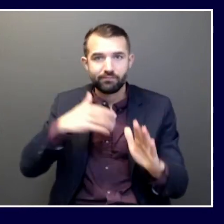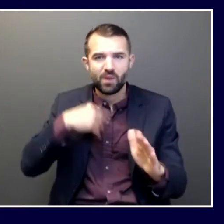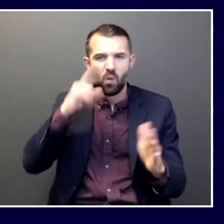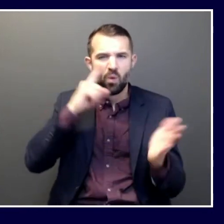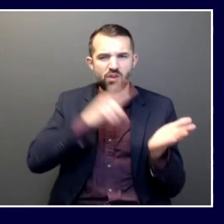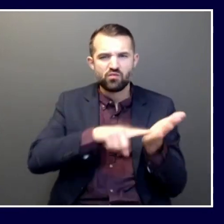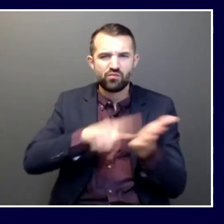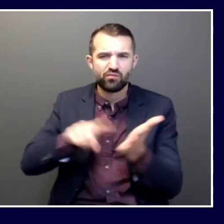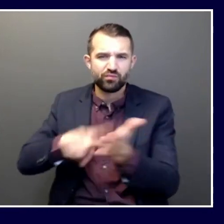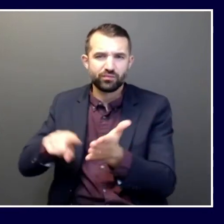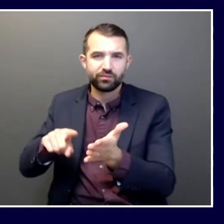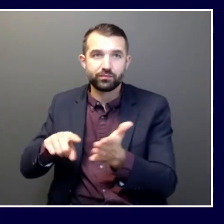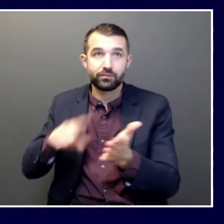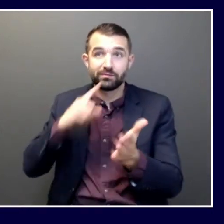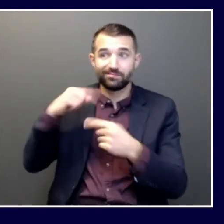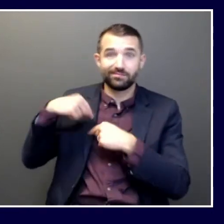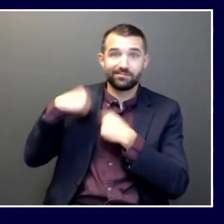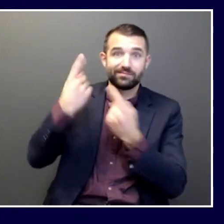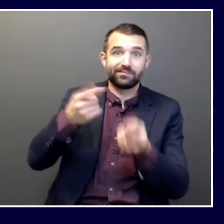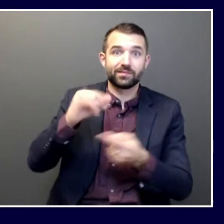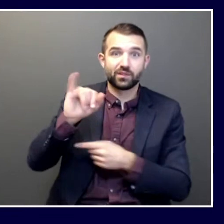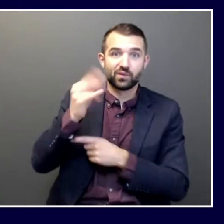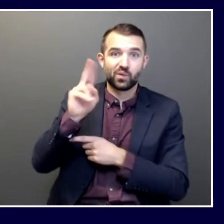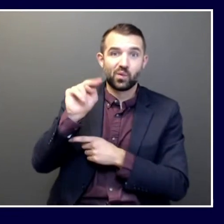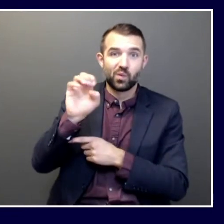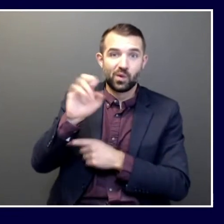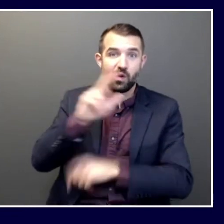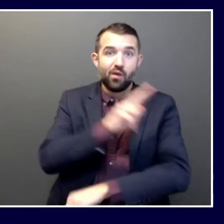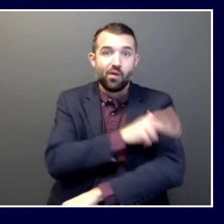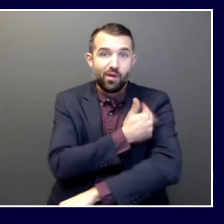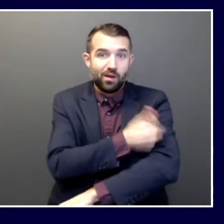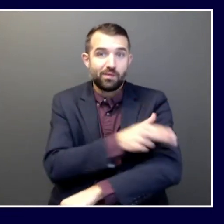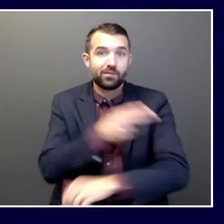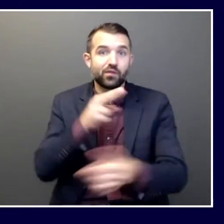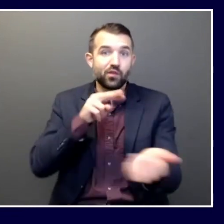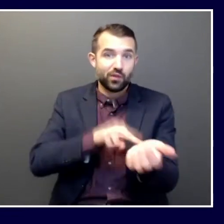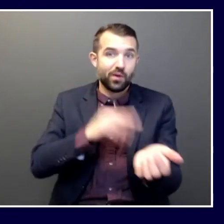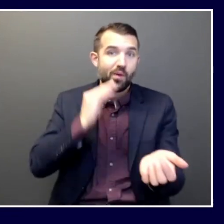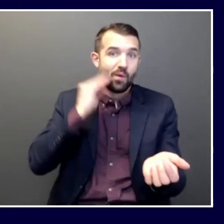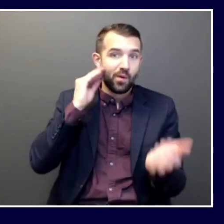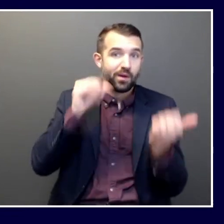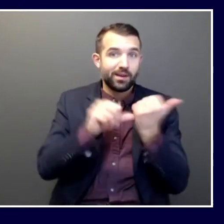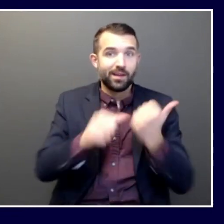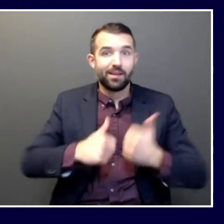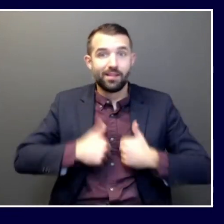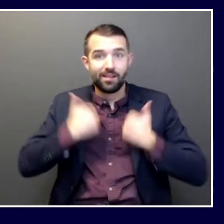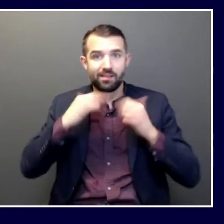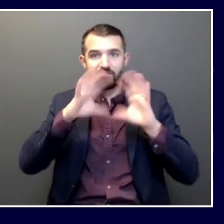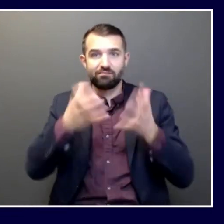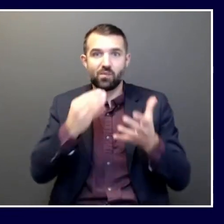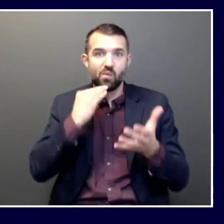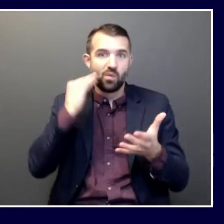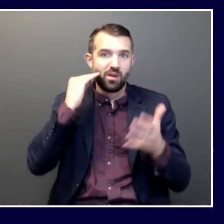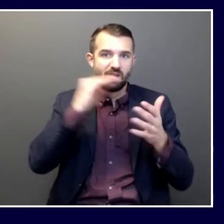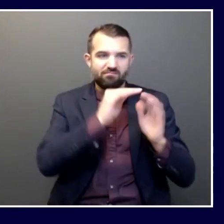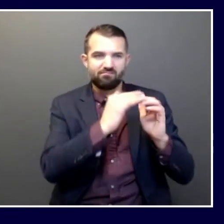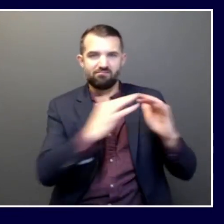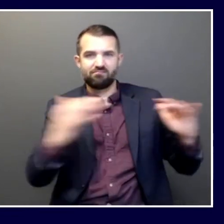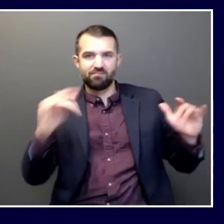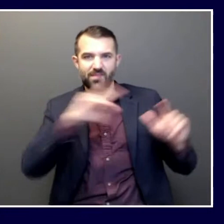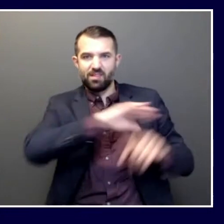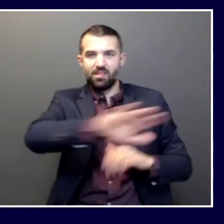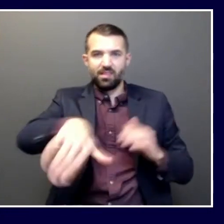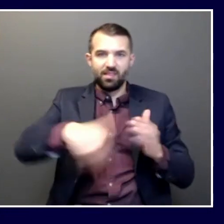our hospitals, nursing facilities, certain other licensed facilities report in on their rates. Their own workforce ebbs